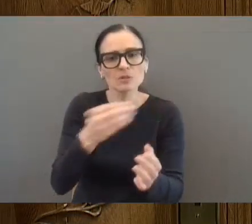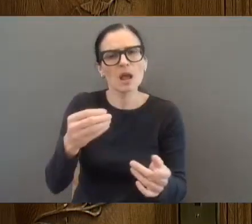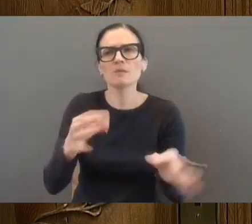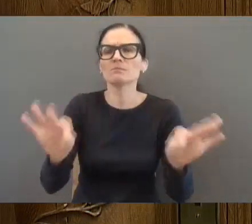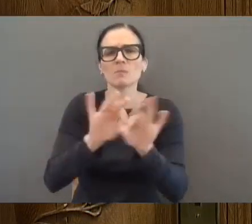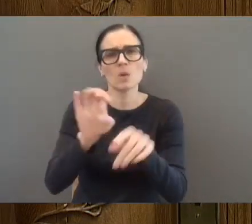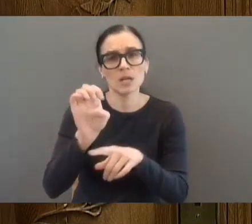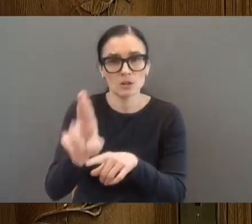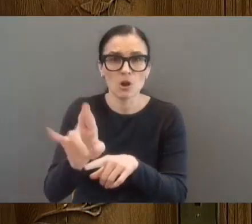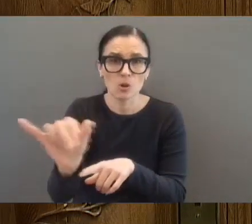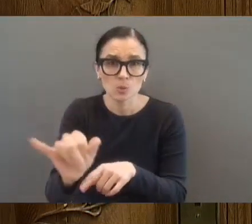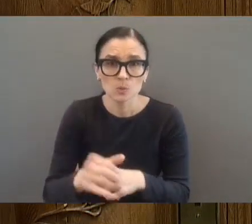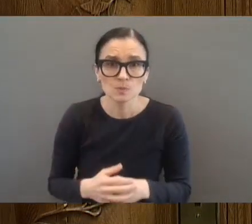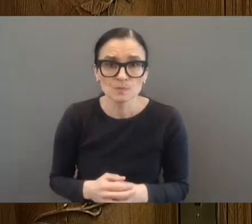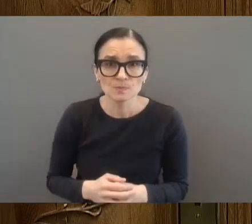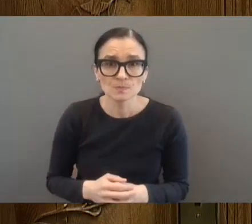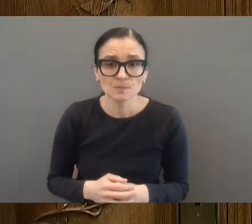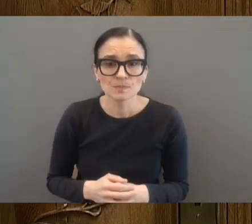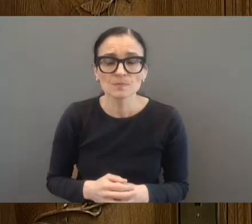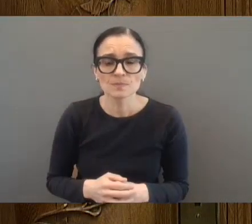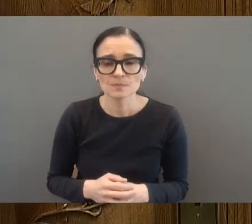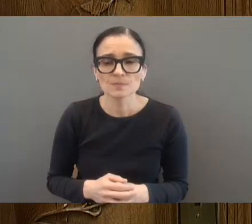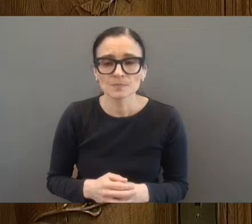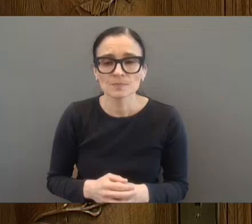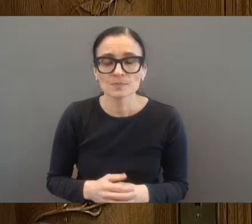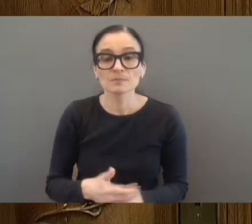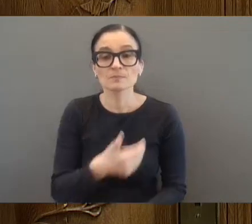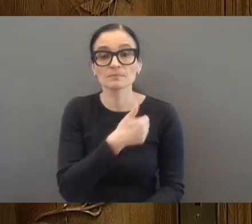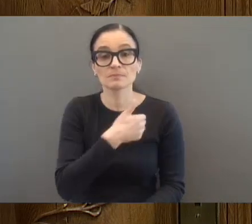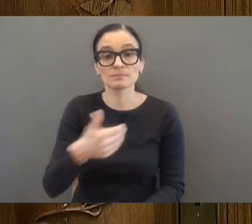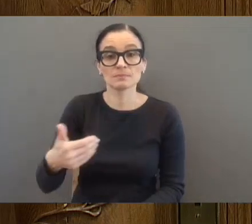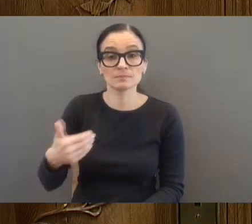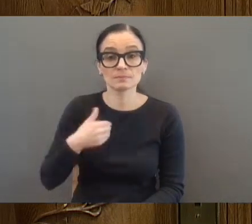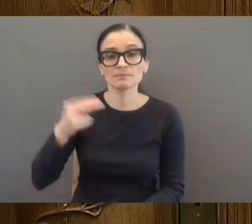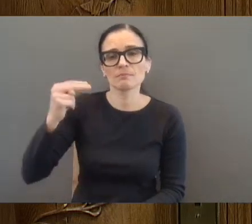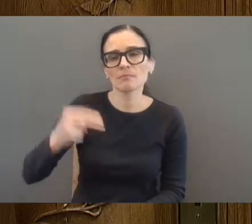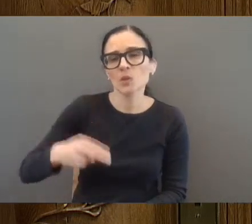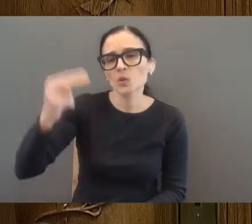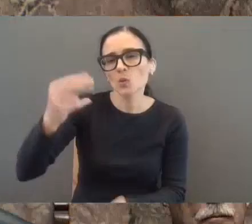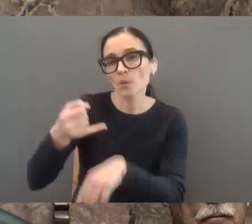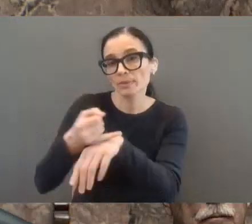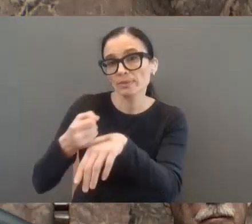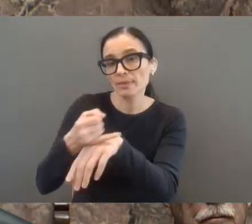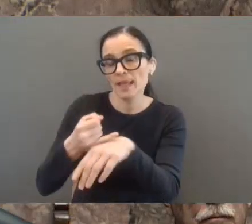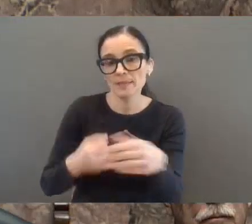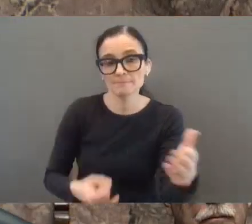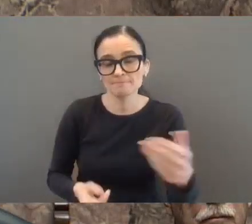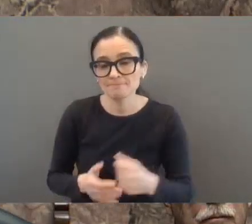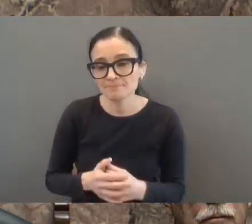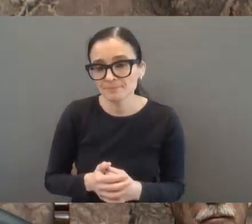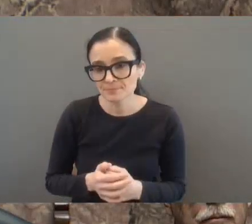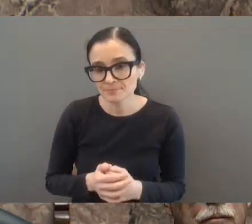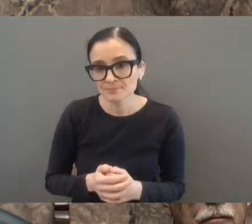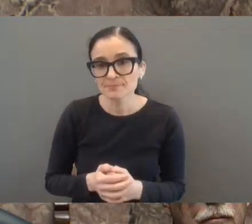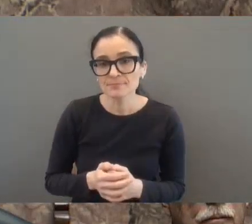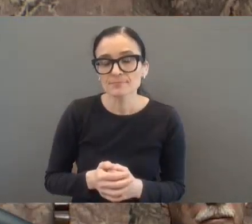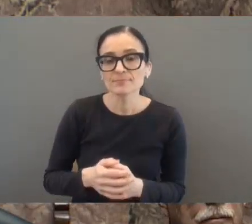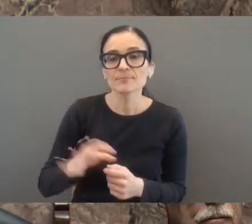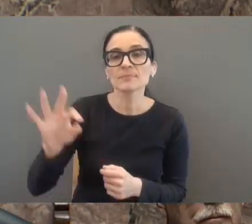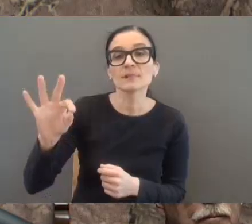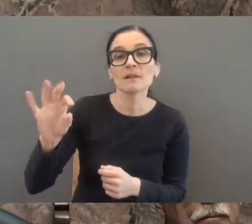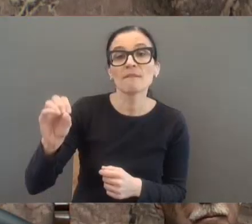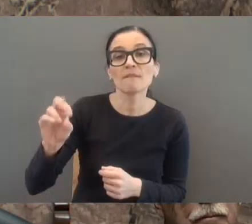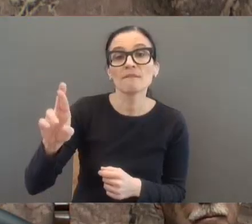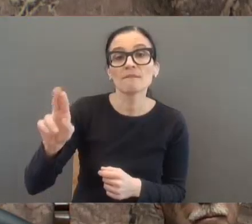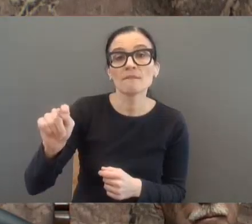Member for North Island. Fort St. James had its ER shut down for 6 days by this Premier. The